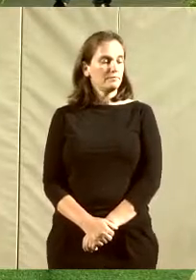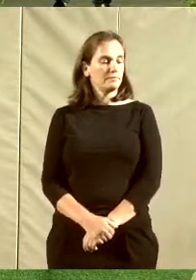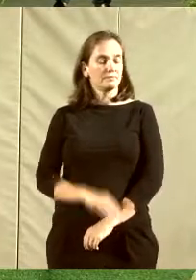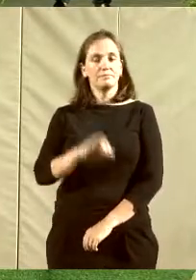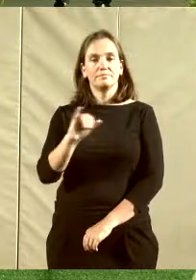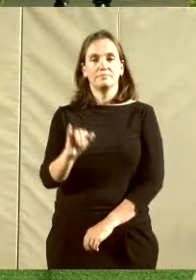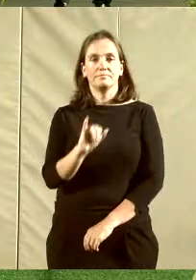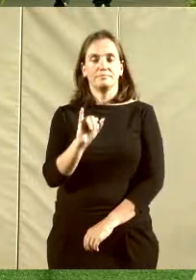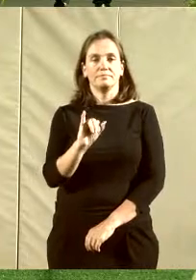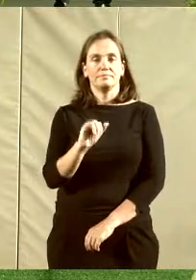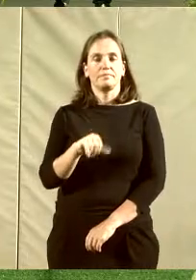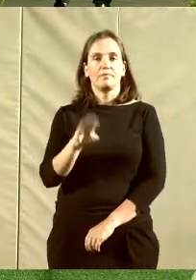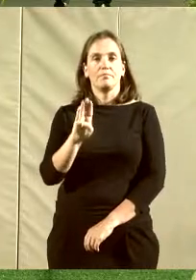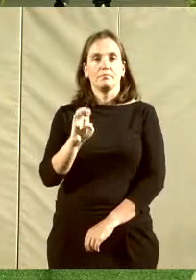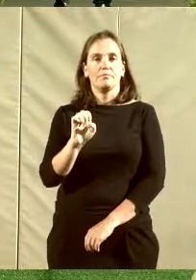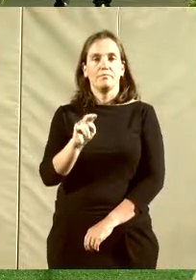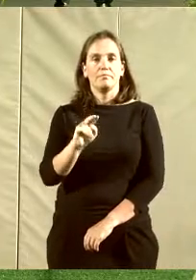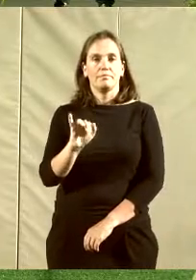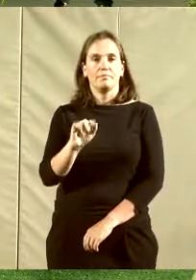Ivan Benitez.